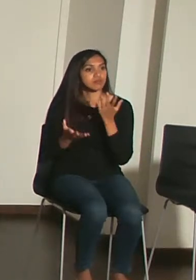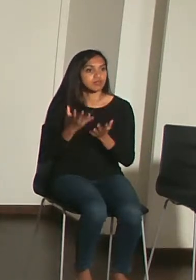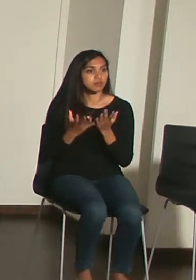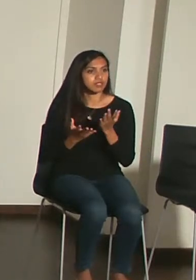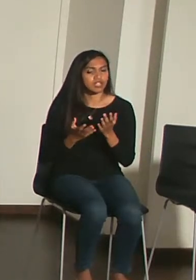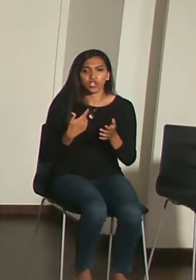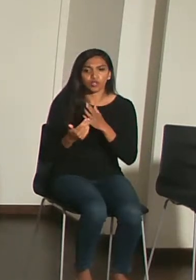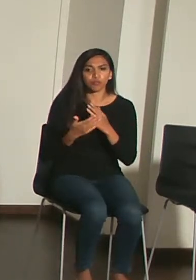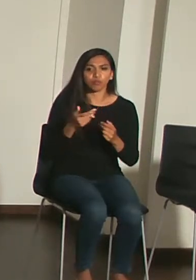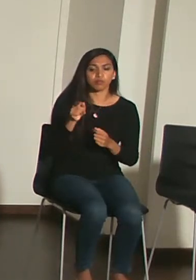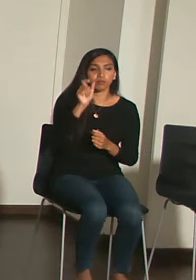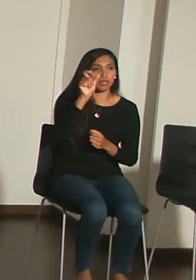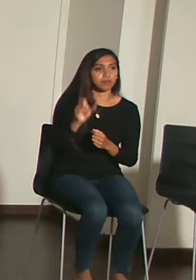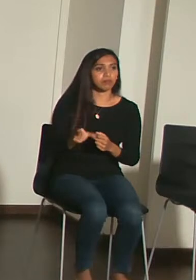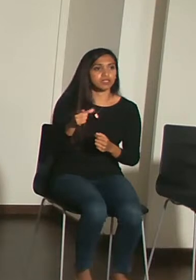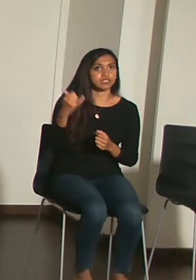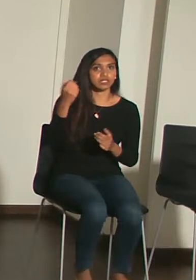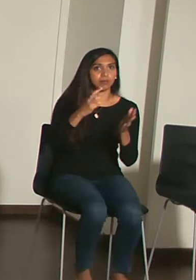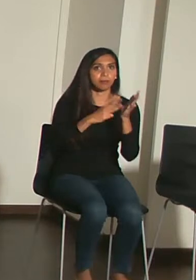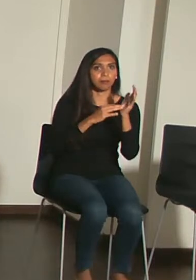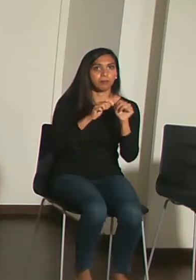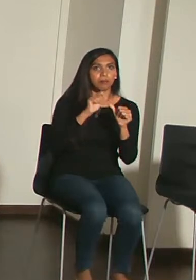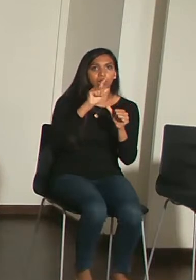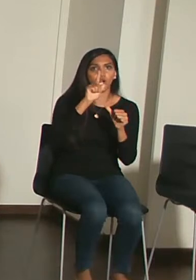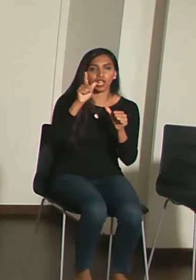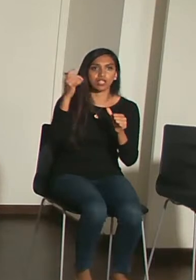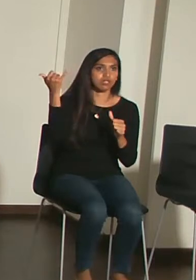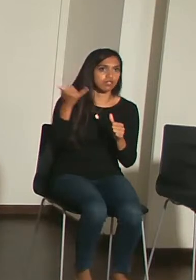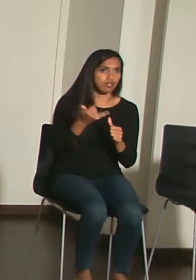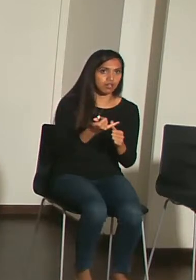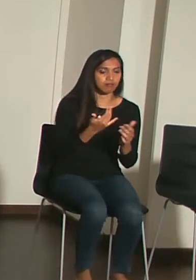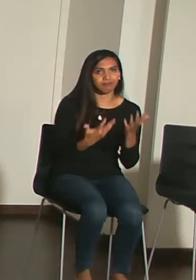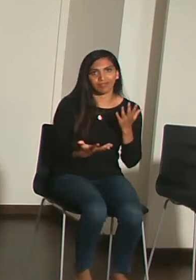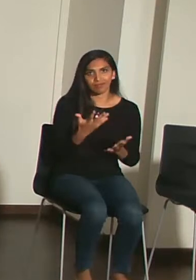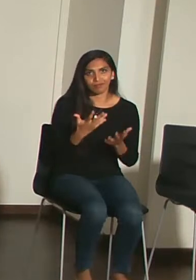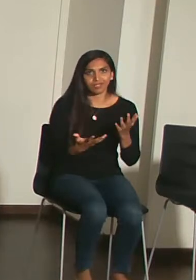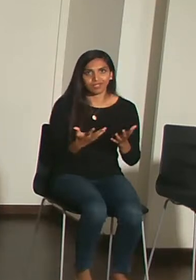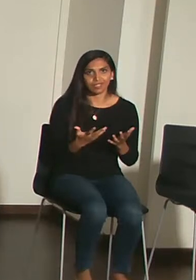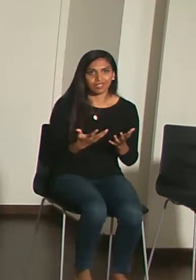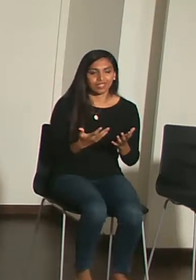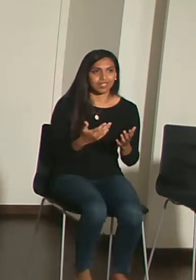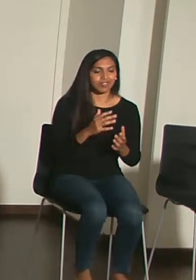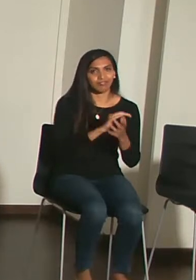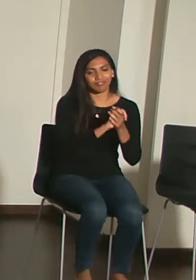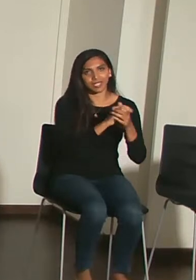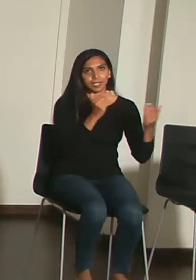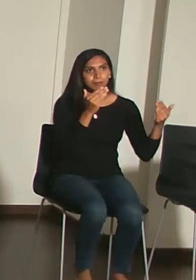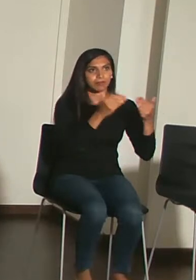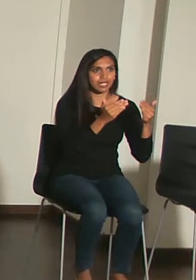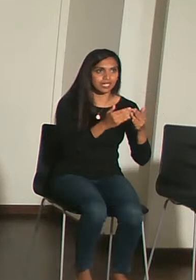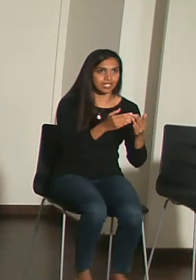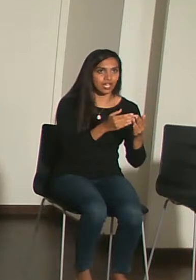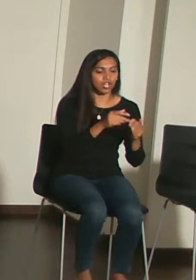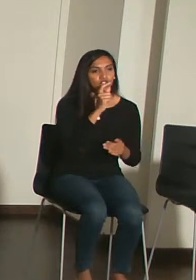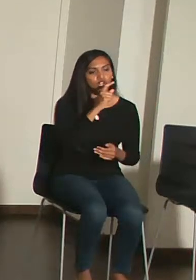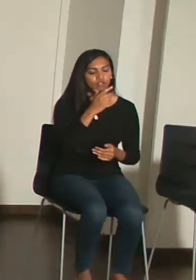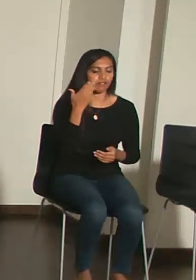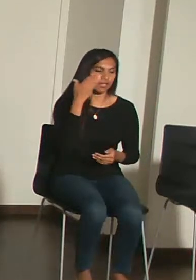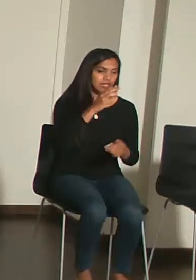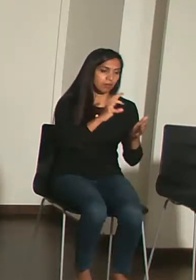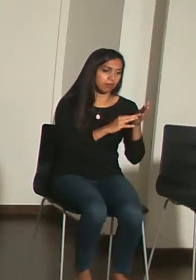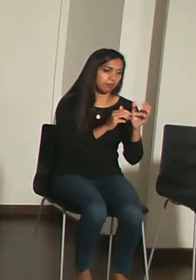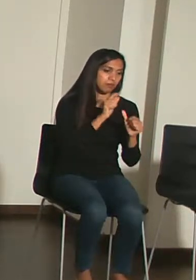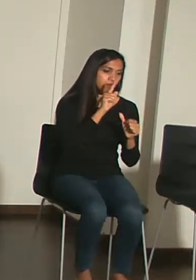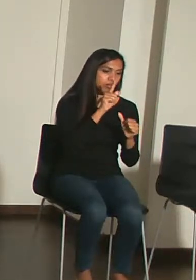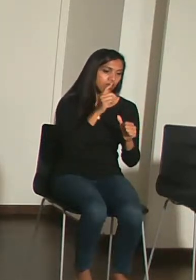matter if they've come to the mall to I don't know, hang out with a friend and have coffee, but they would